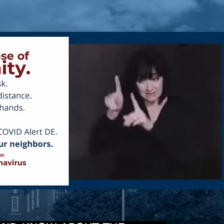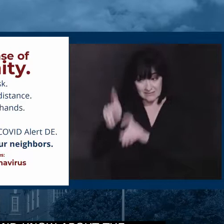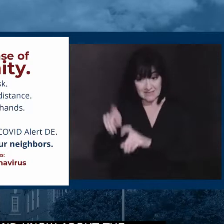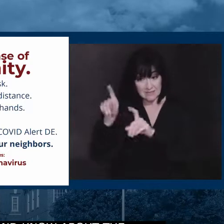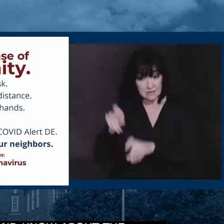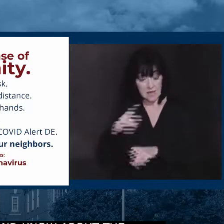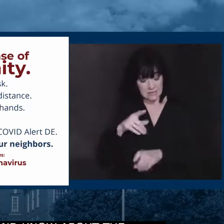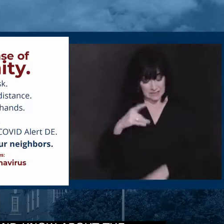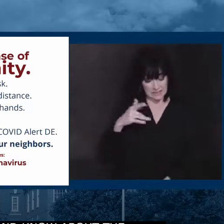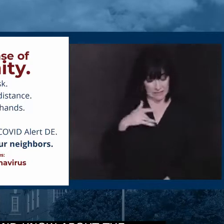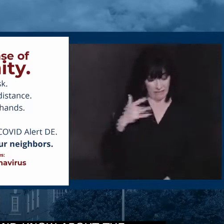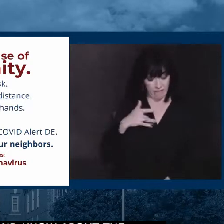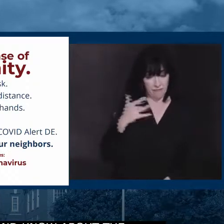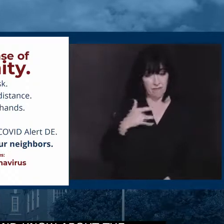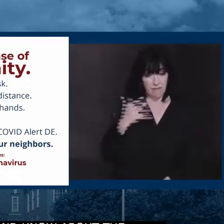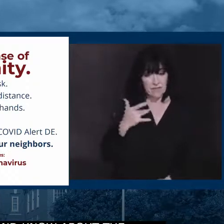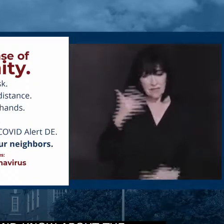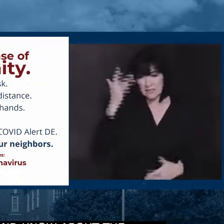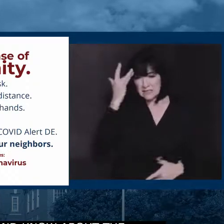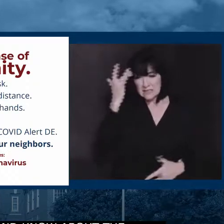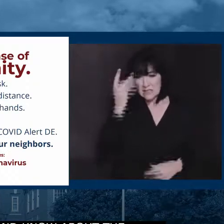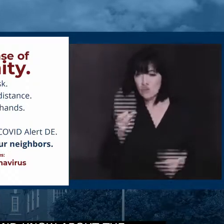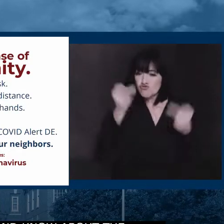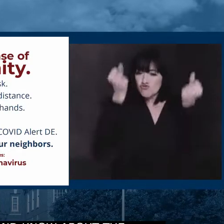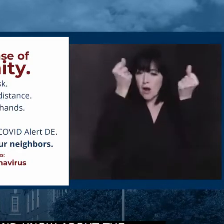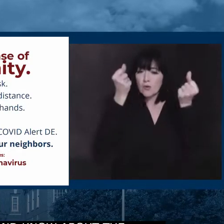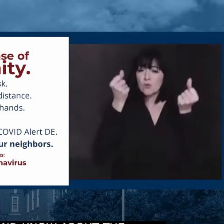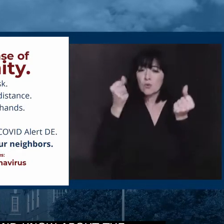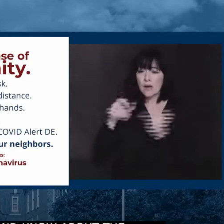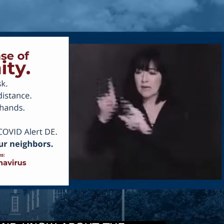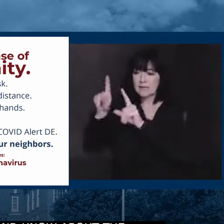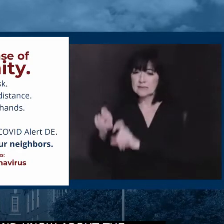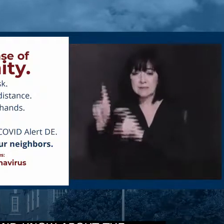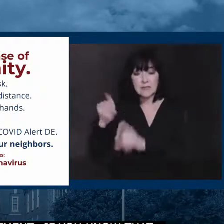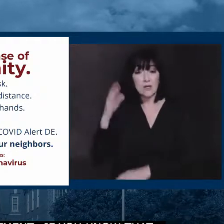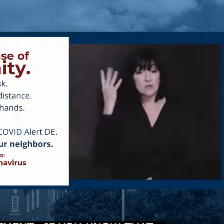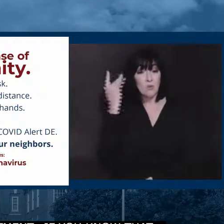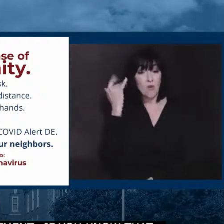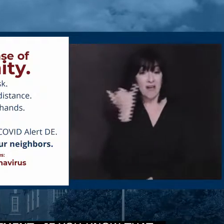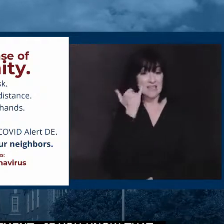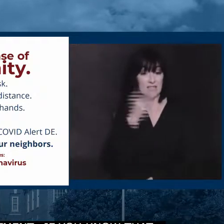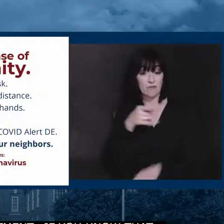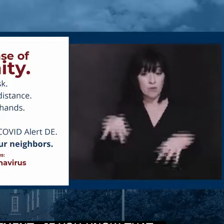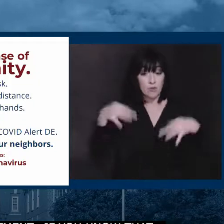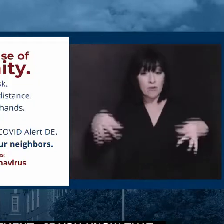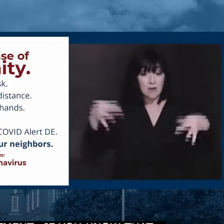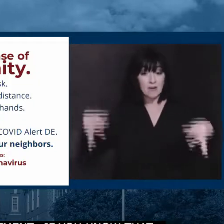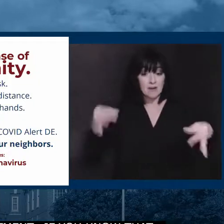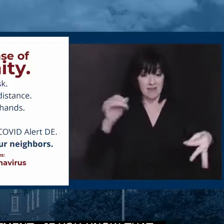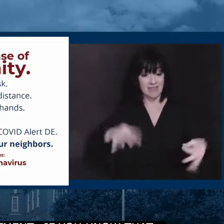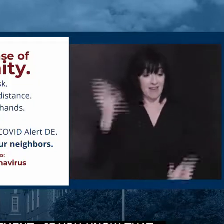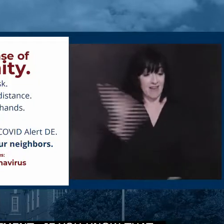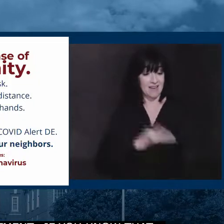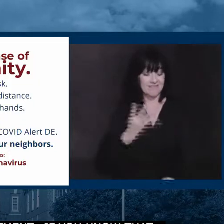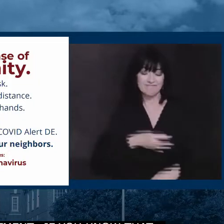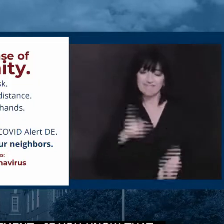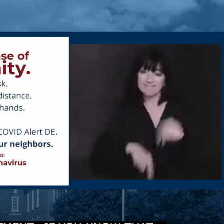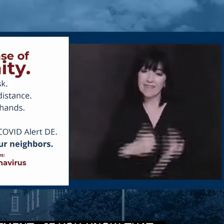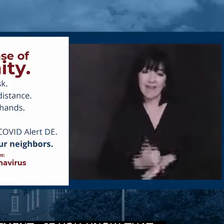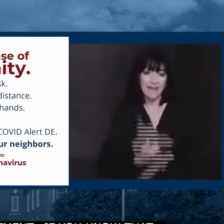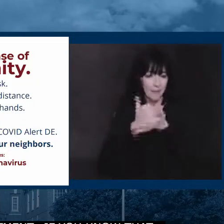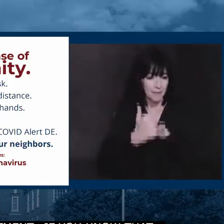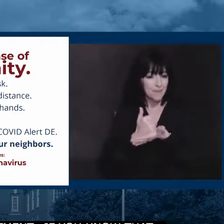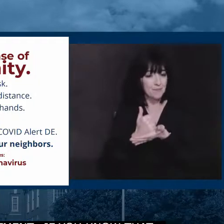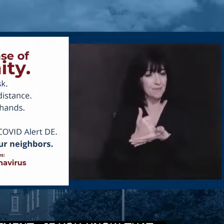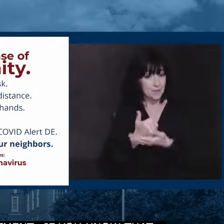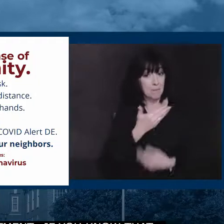you experience flu-like symptoms, so you can get the treatment sooner rather than later. As Dr. Rattay mentioned, it's more